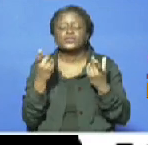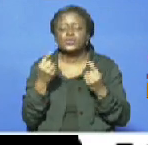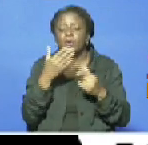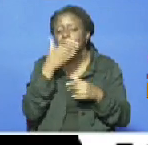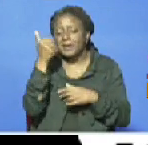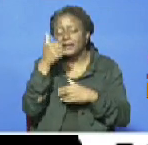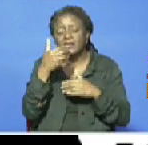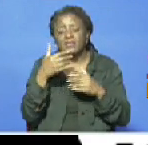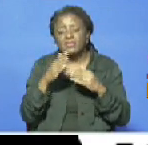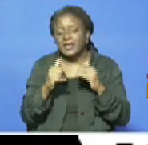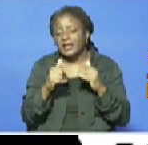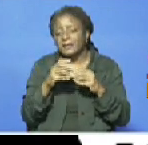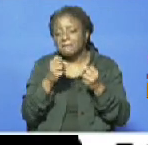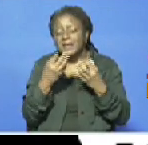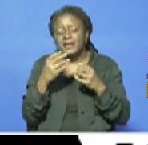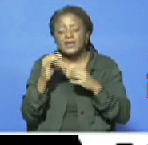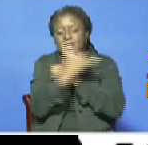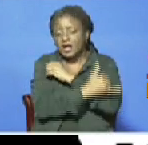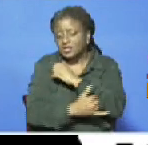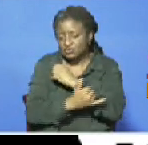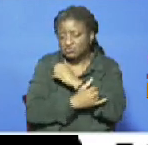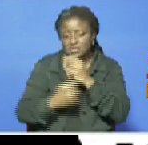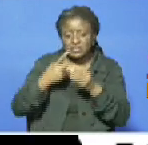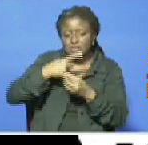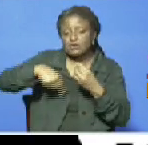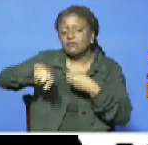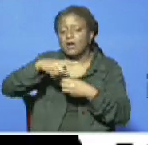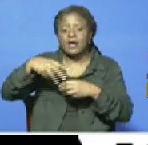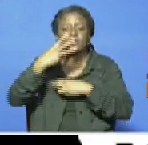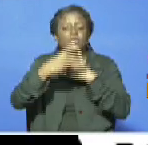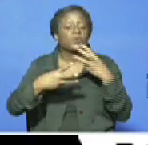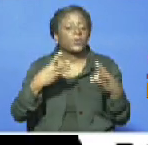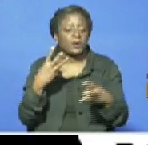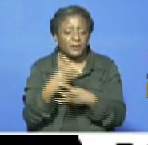around the world. Betty Thompson-Moss, ZNS Network News.